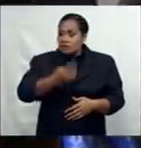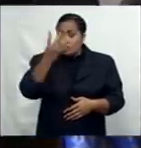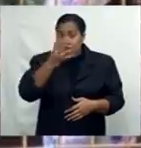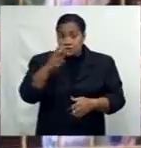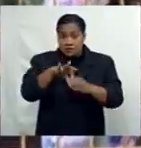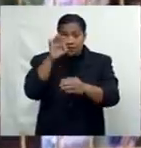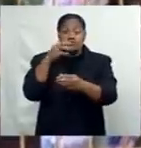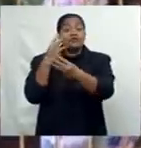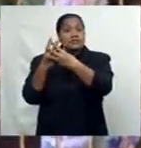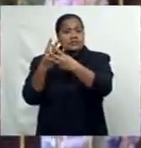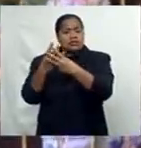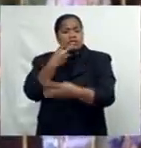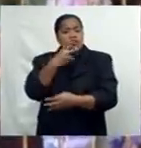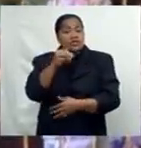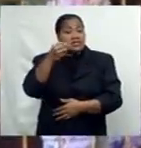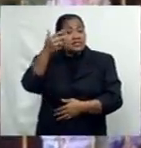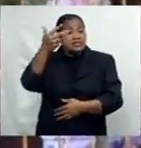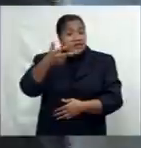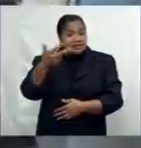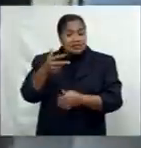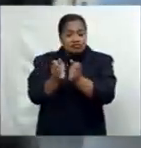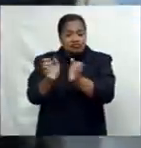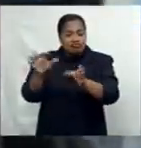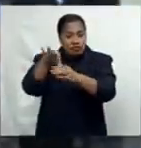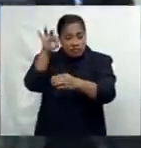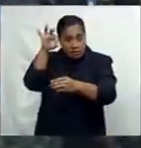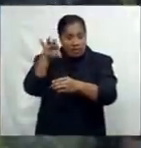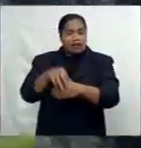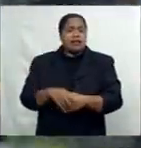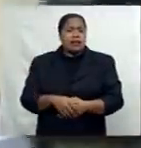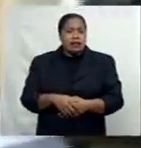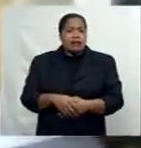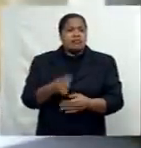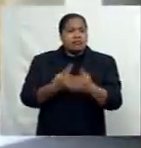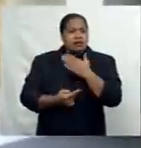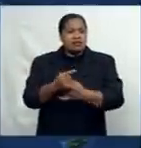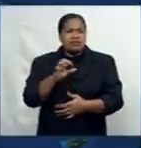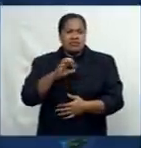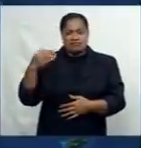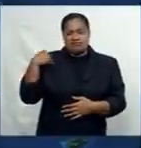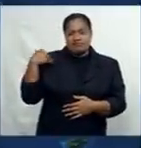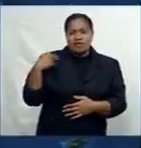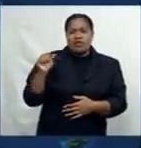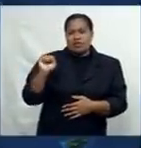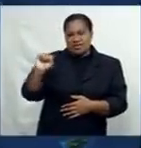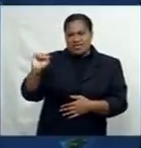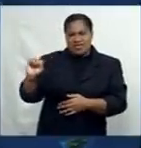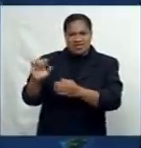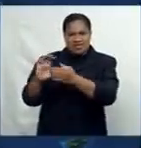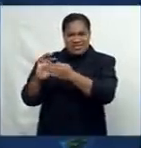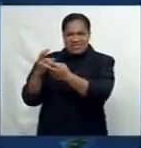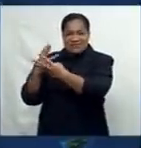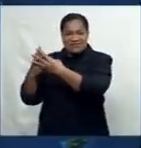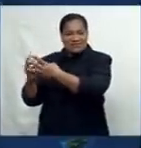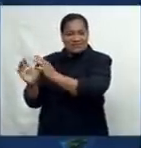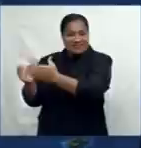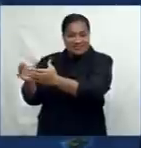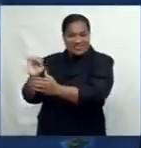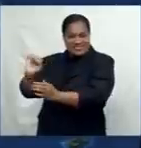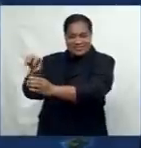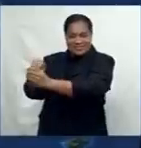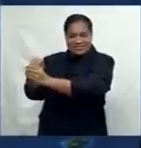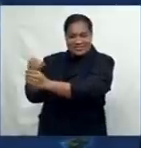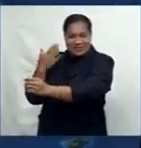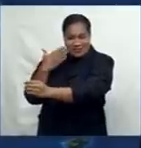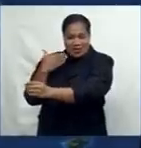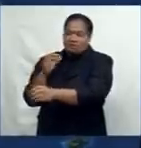in the 2018 general elections, remains unbothered with his former party. And have not tried to